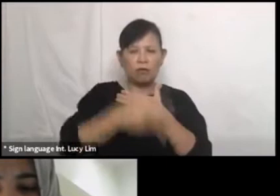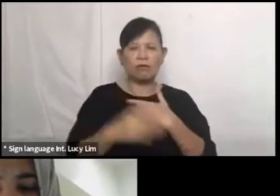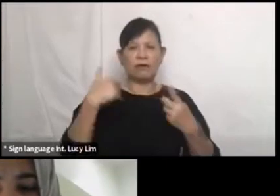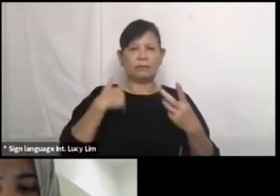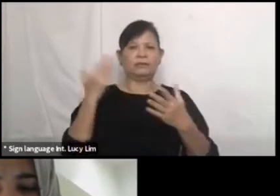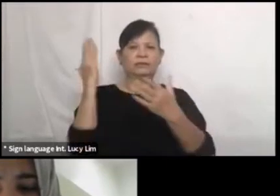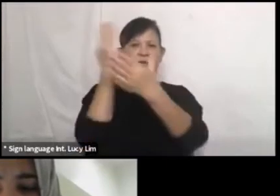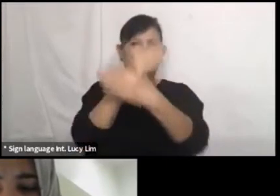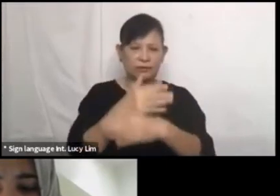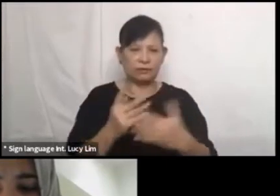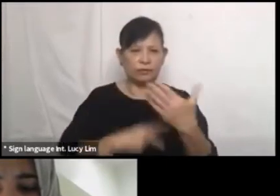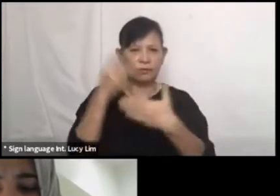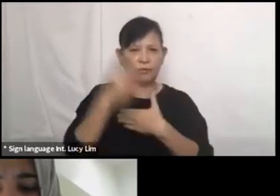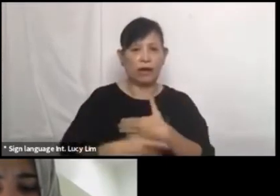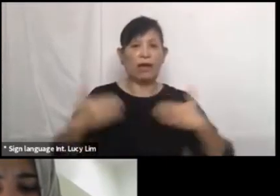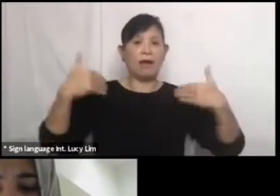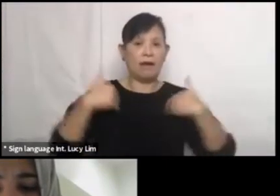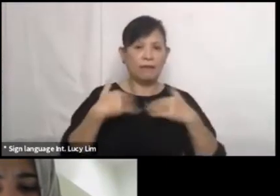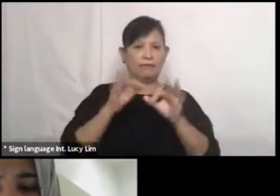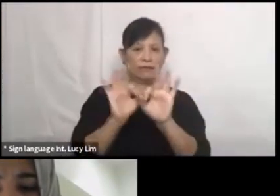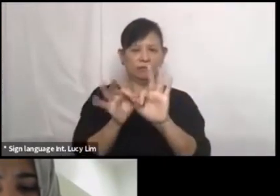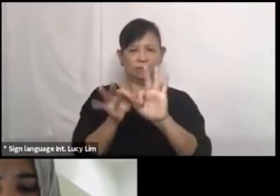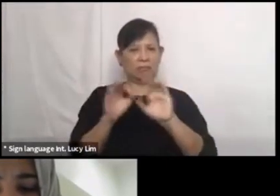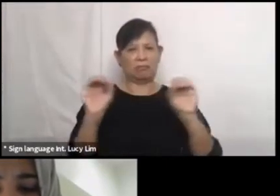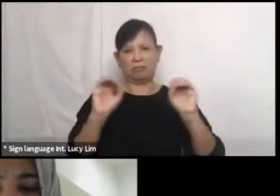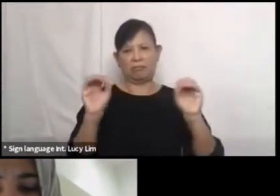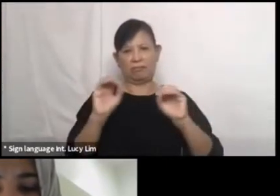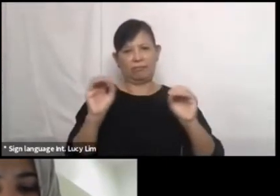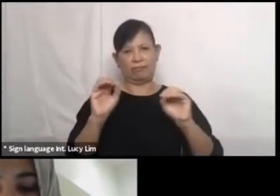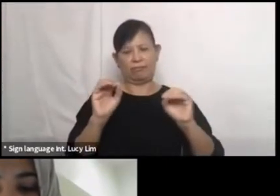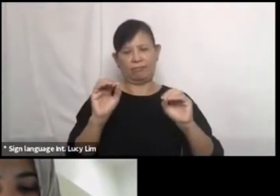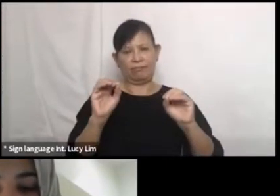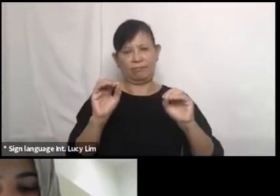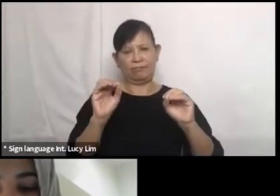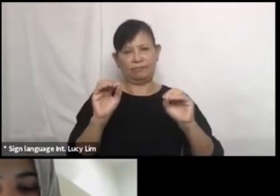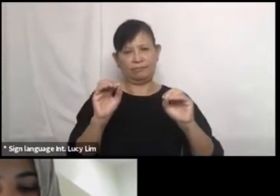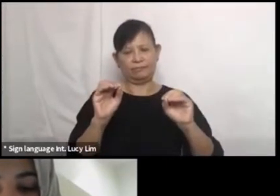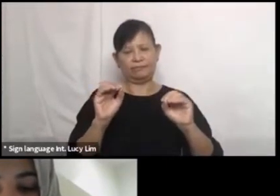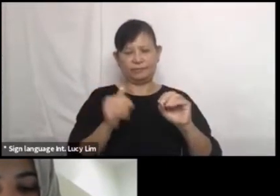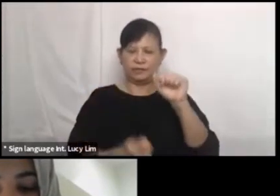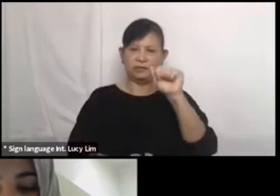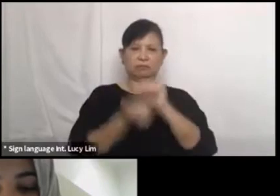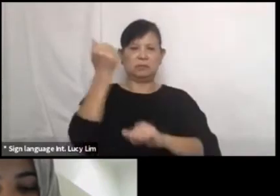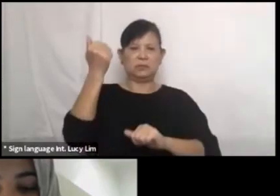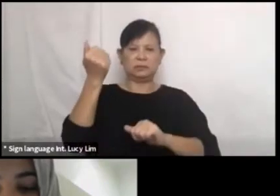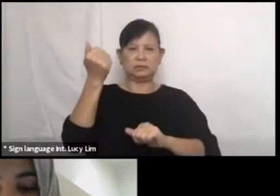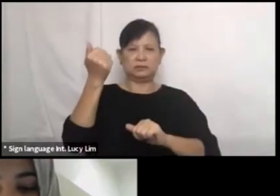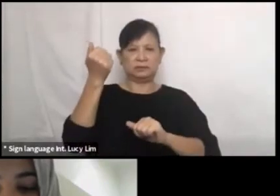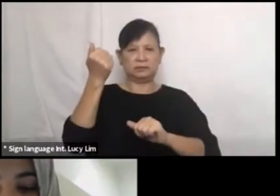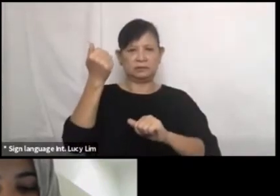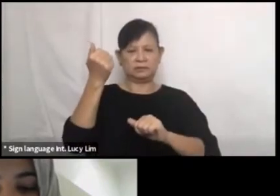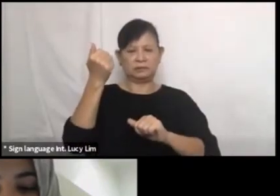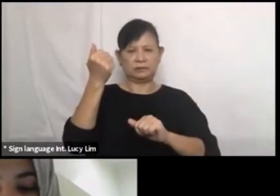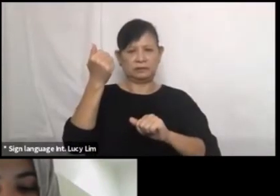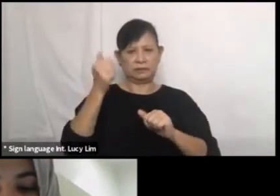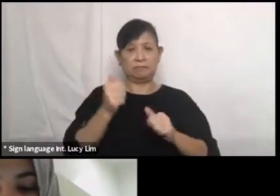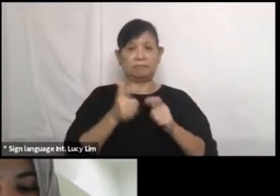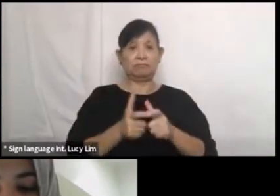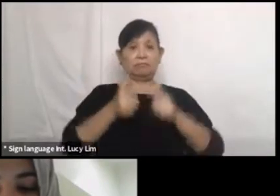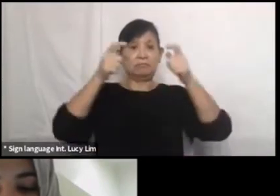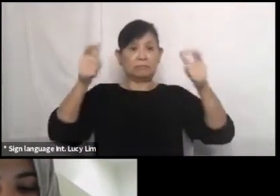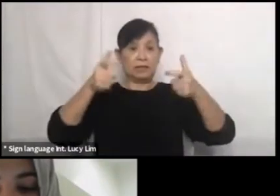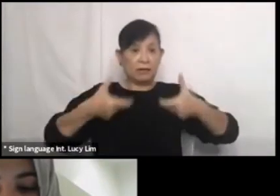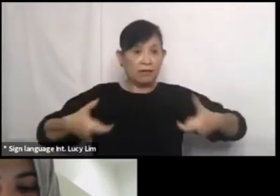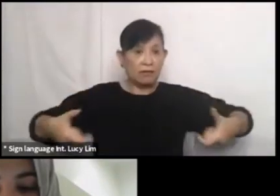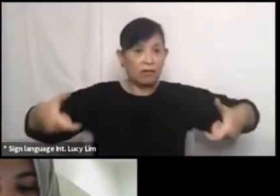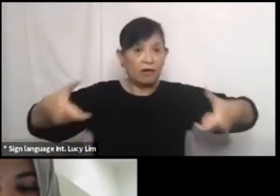to have sign language interpreters at all. So it's mostly in the big conferences that we have the